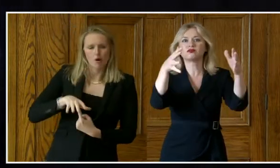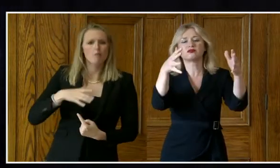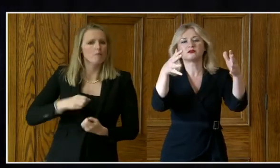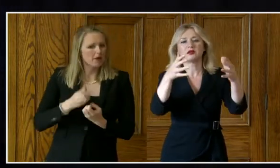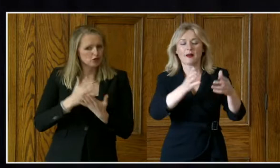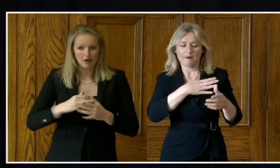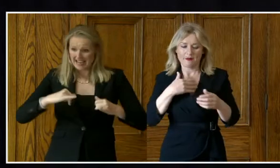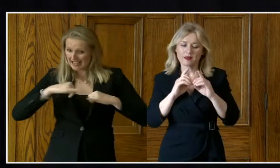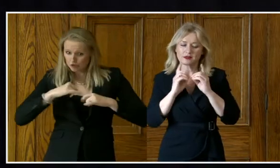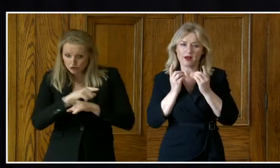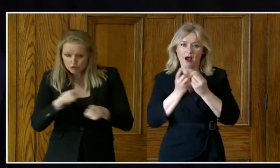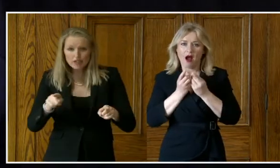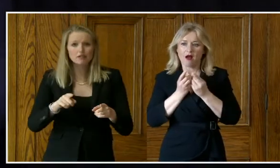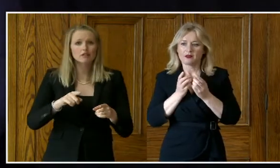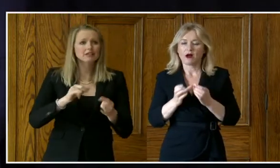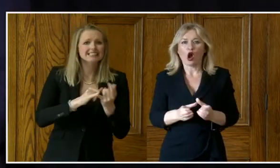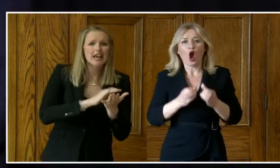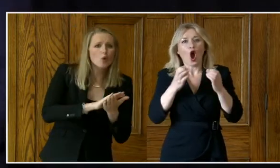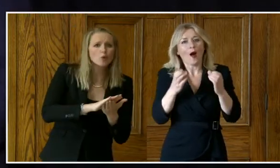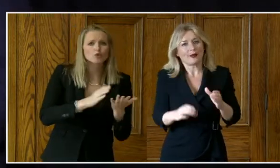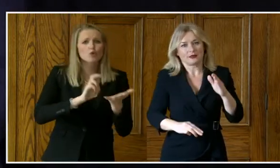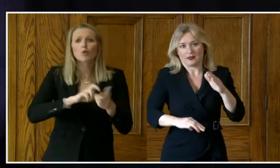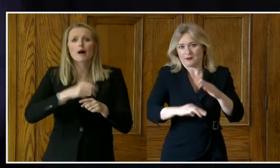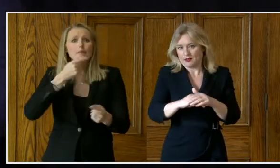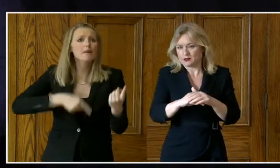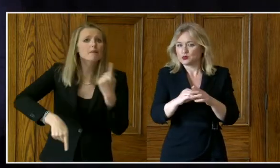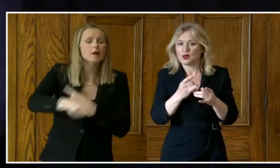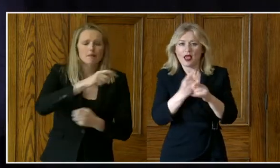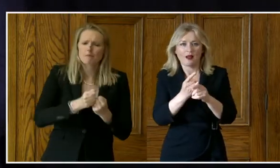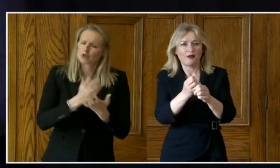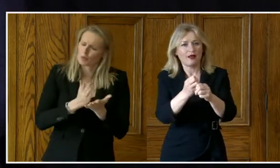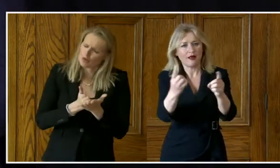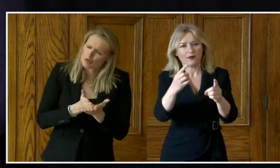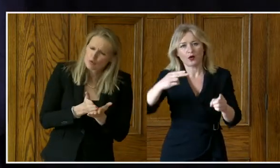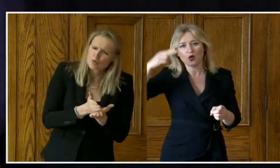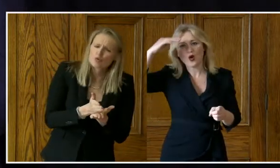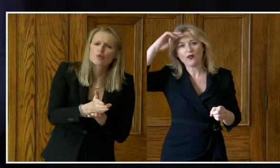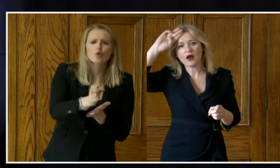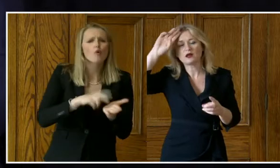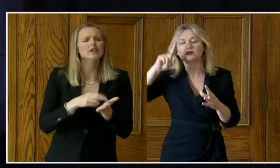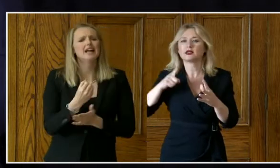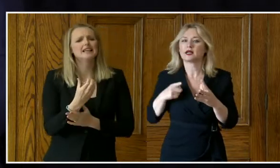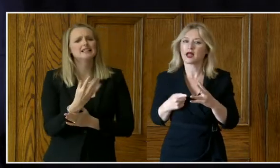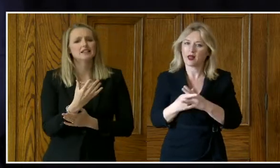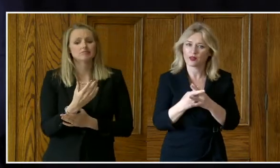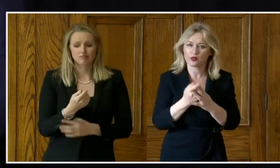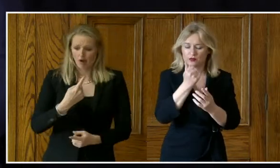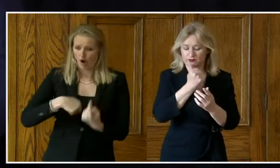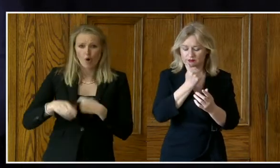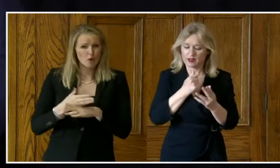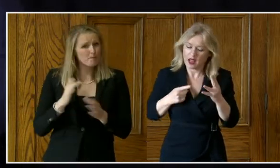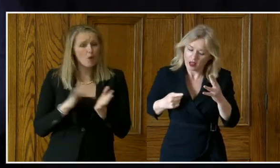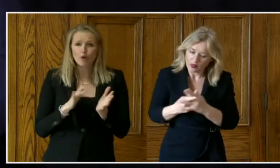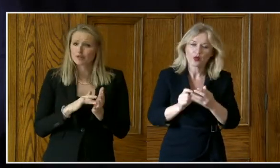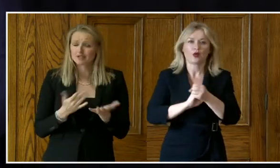our stakeholders, and the people of Northern Ireland get through COVID-19. The work we do touches everyone across our region: